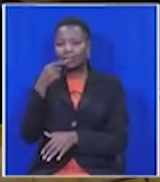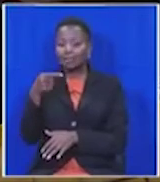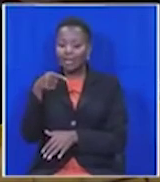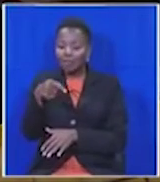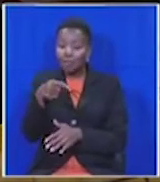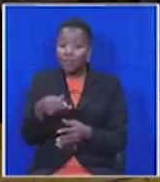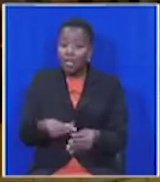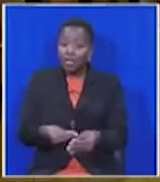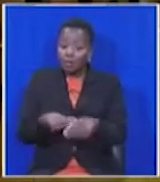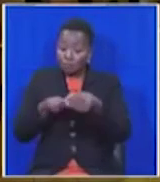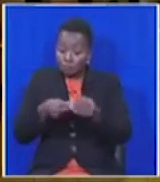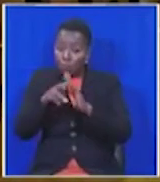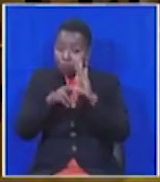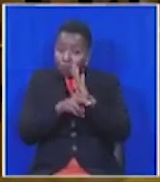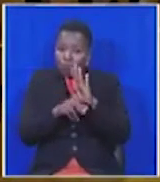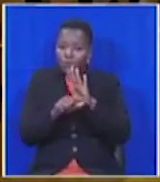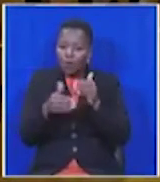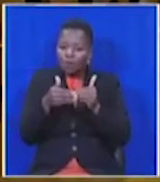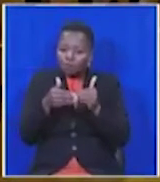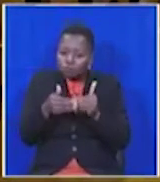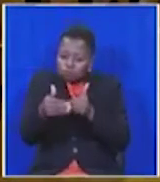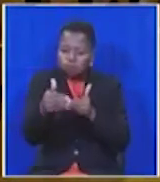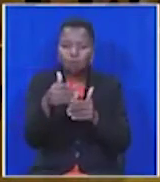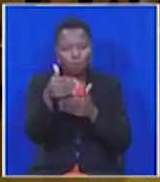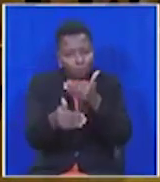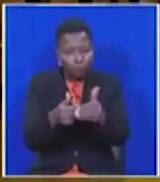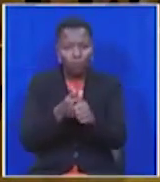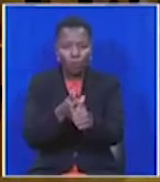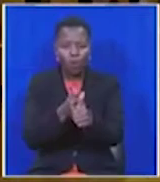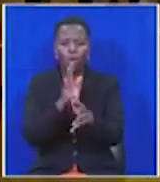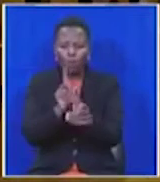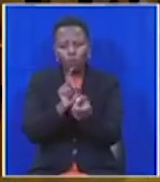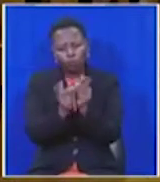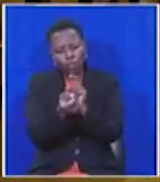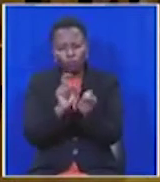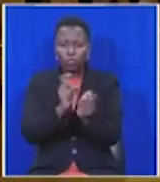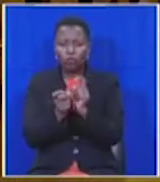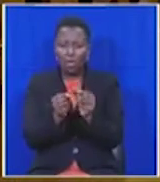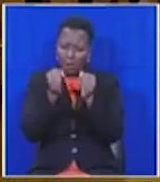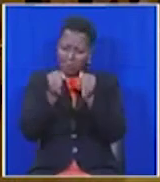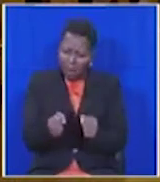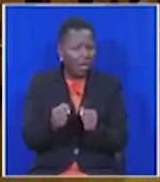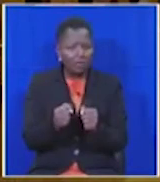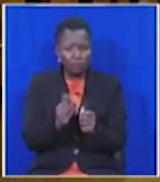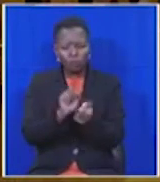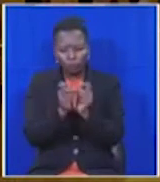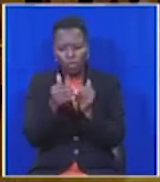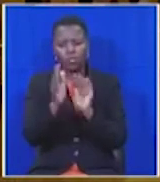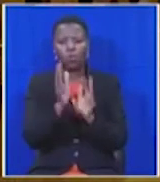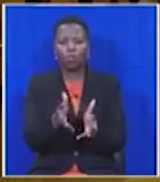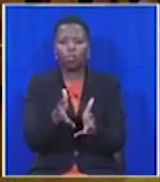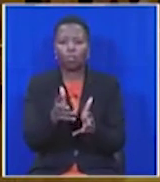document. And as we go ahead with our document, so things will change and the document will change in time too.